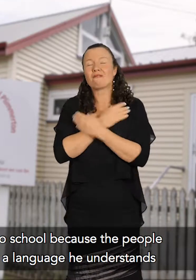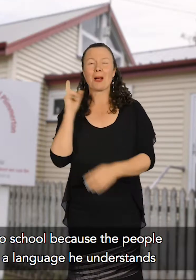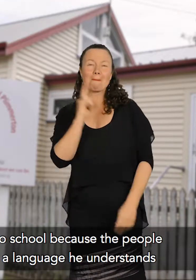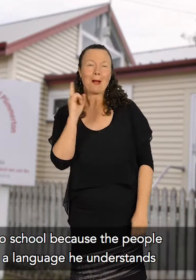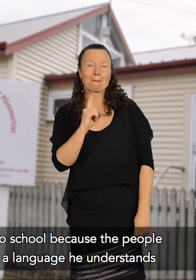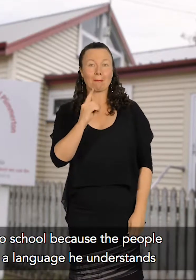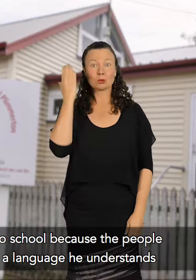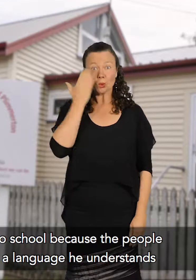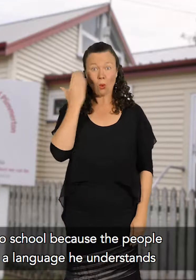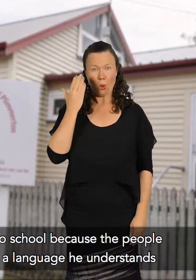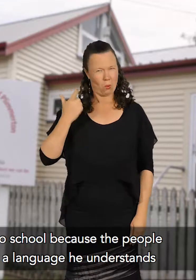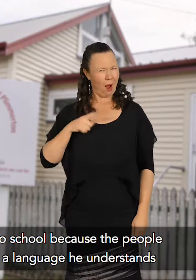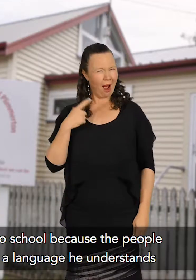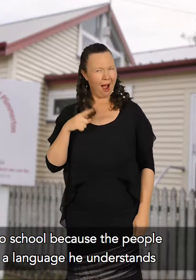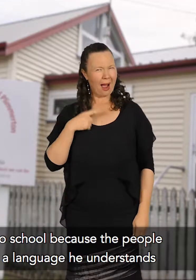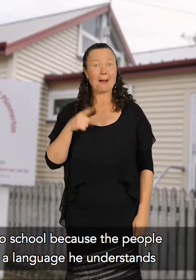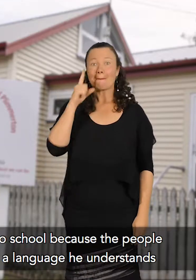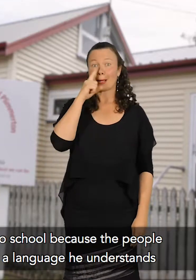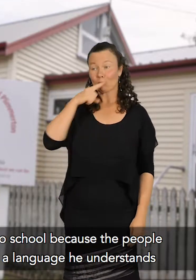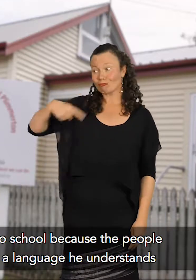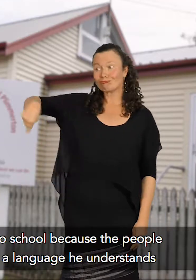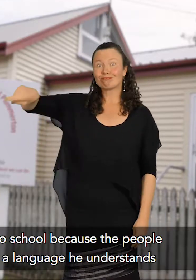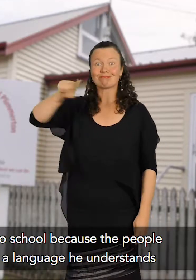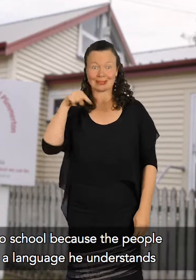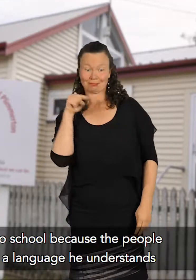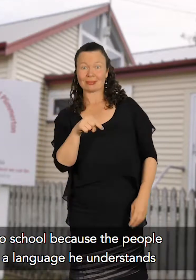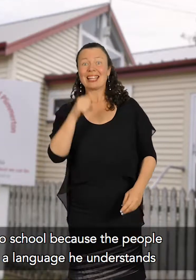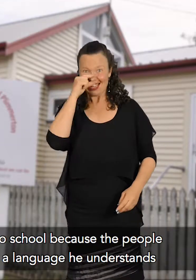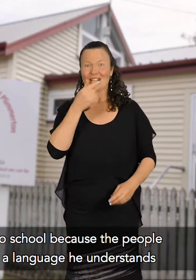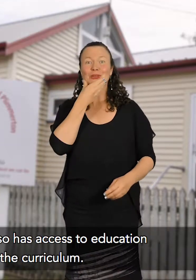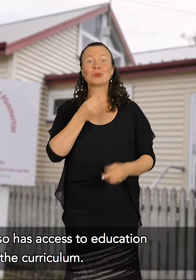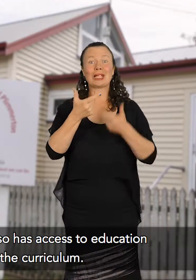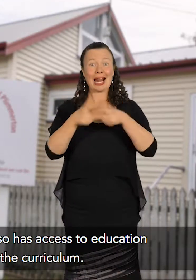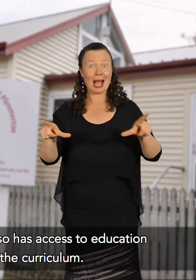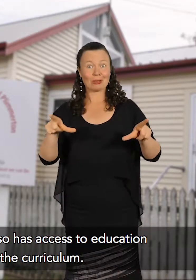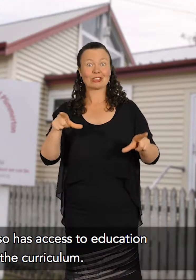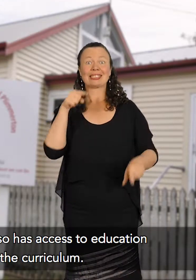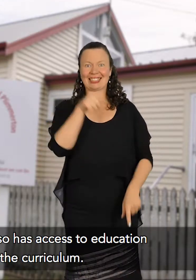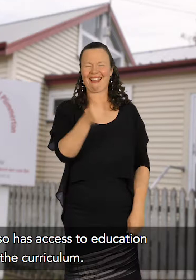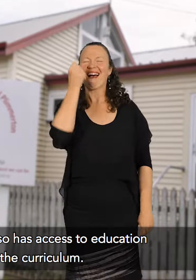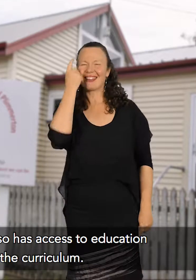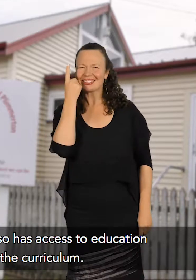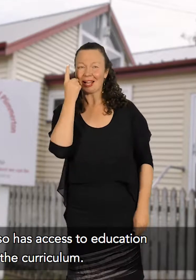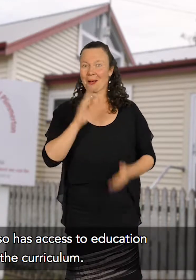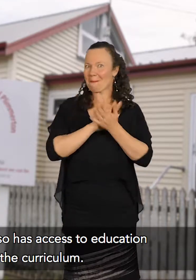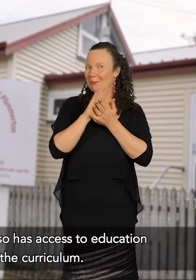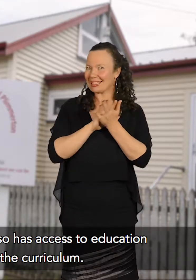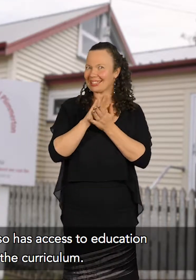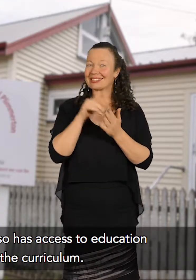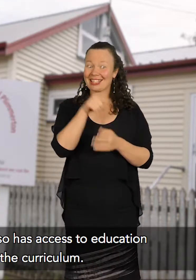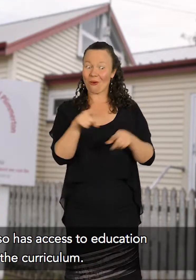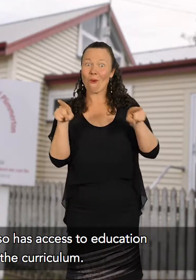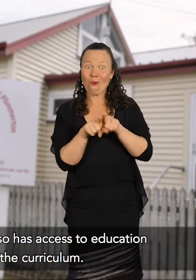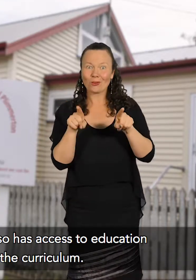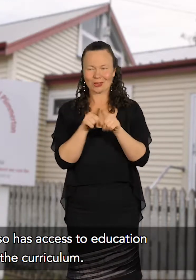Andre loves coming to school because the people around him can use a language he understands, which means he also has access to